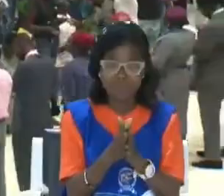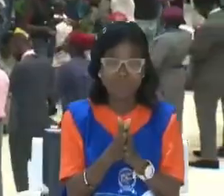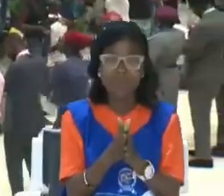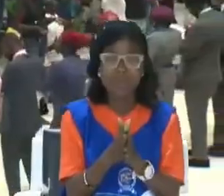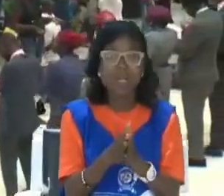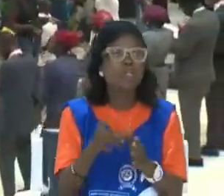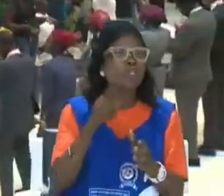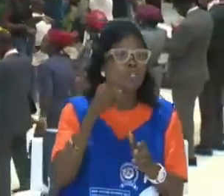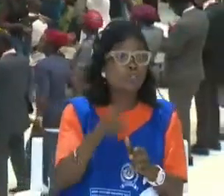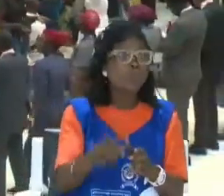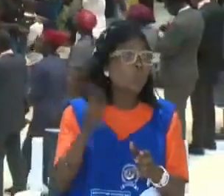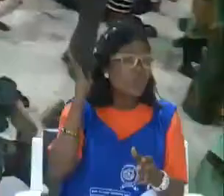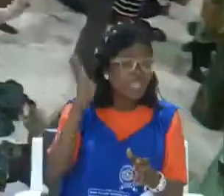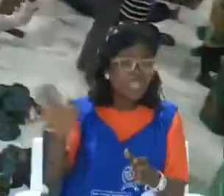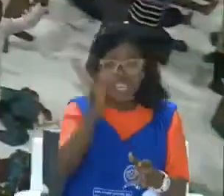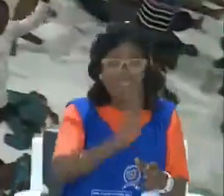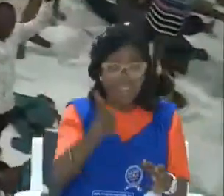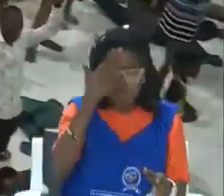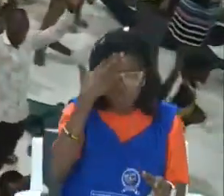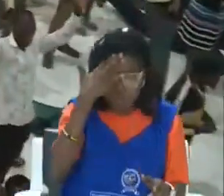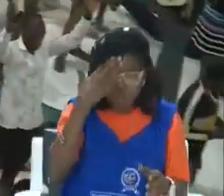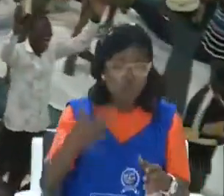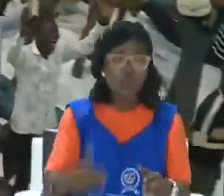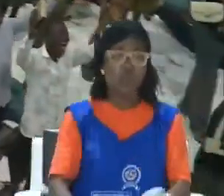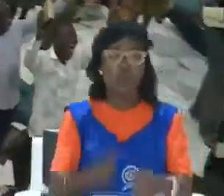You will never know sorrow again.